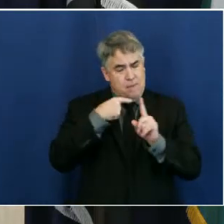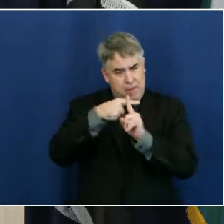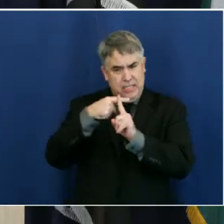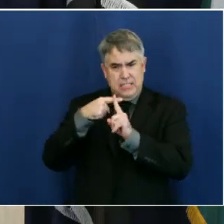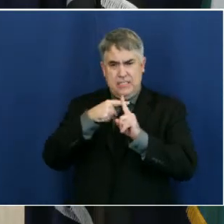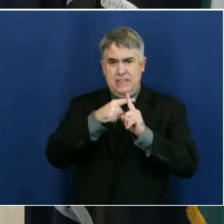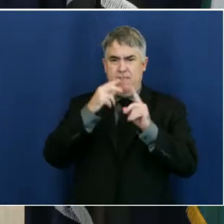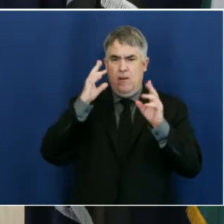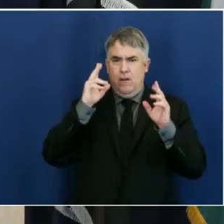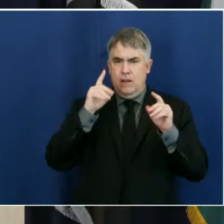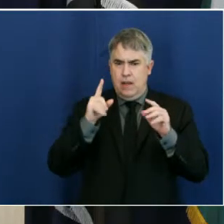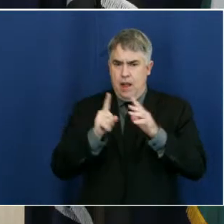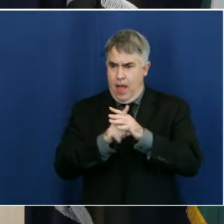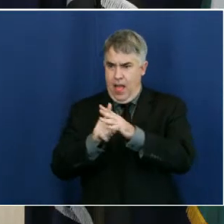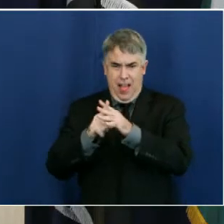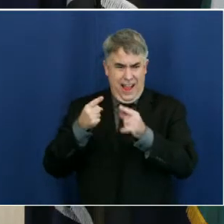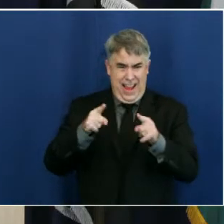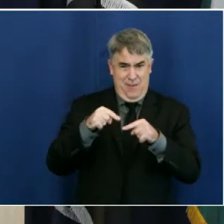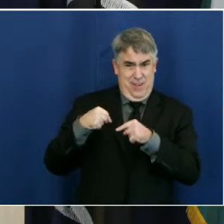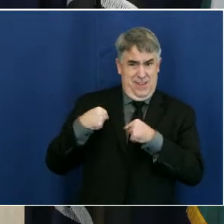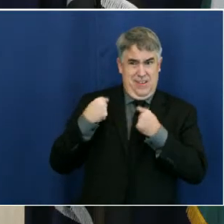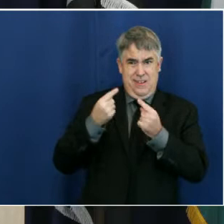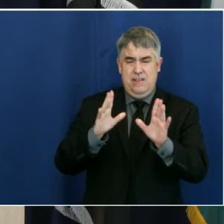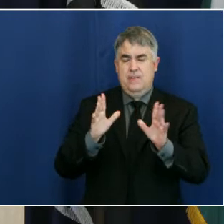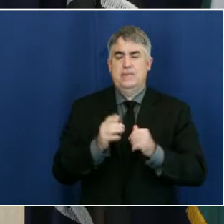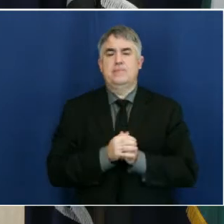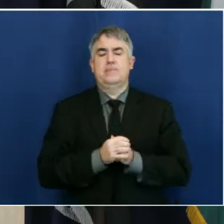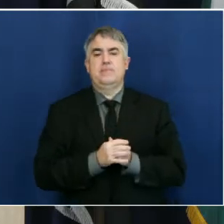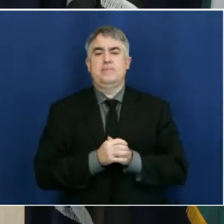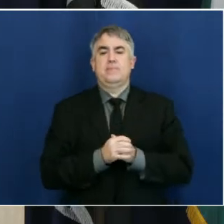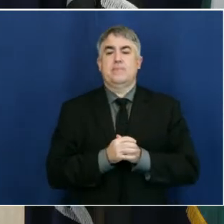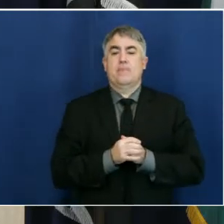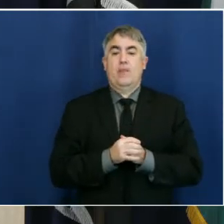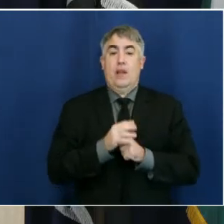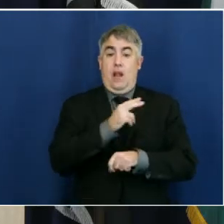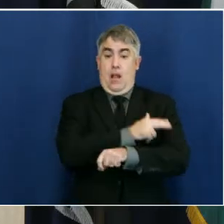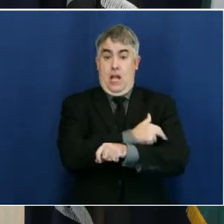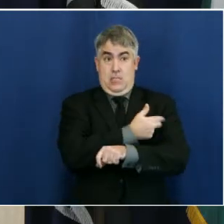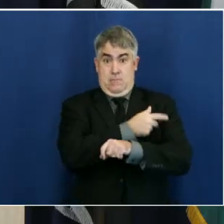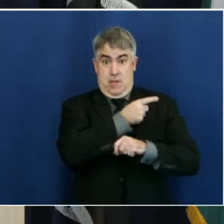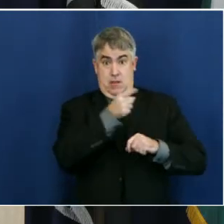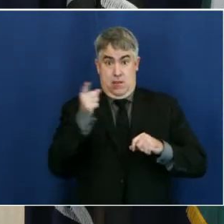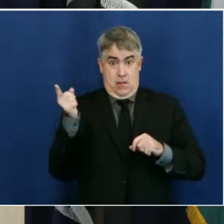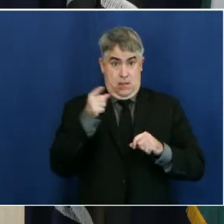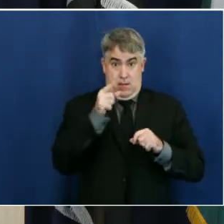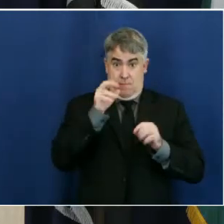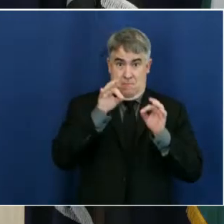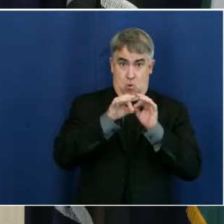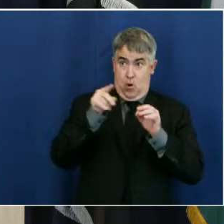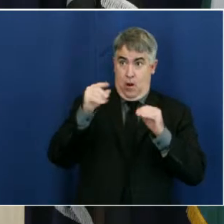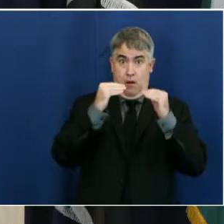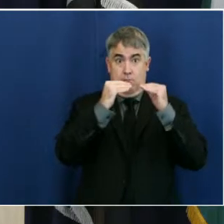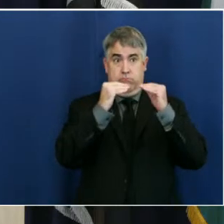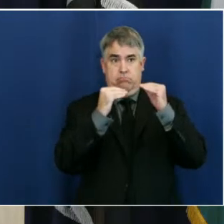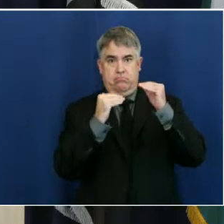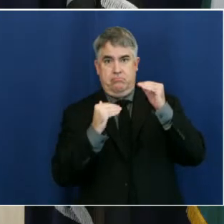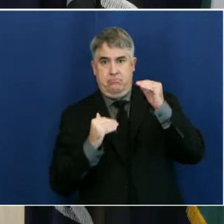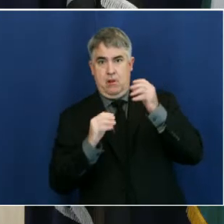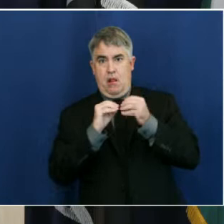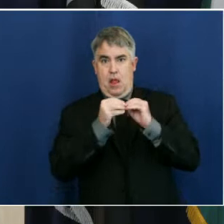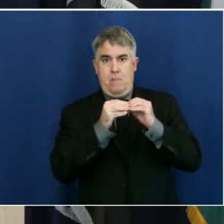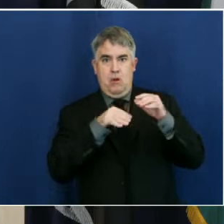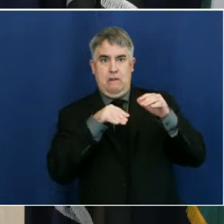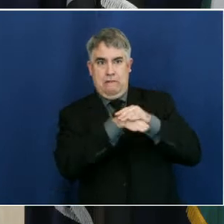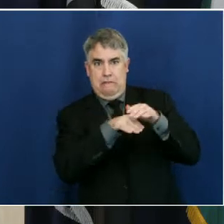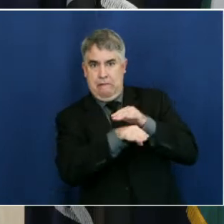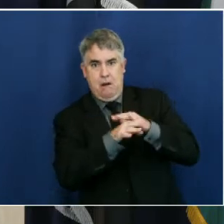course, any significant impact on hospitalizations, if we do in fact see a sustained decline in cases, there will be a lag or delay of